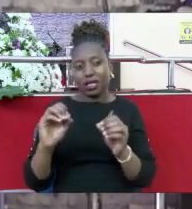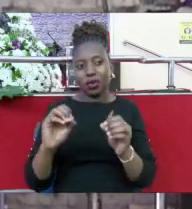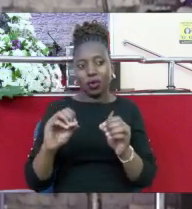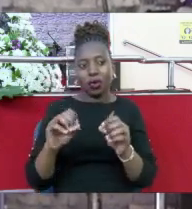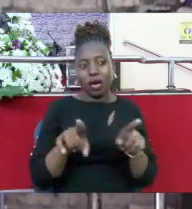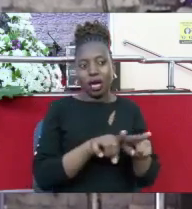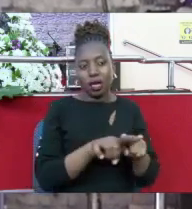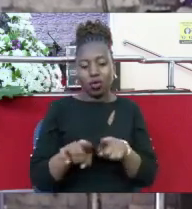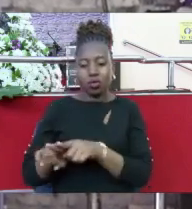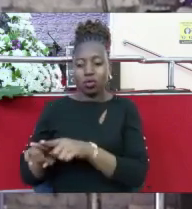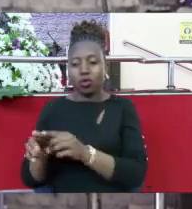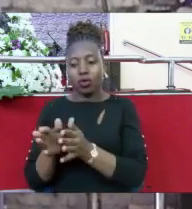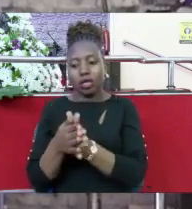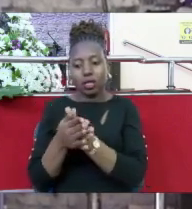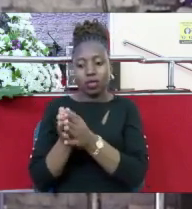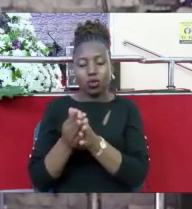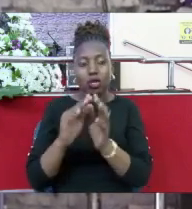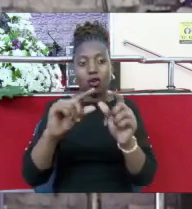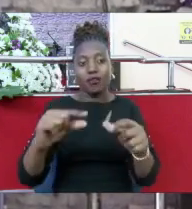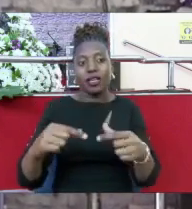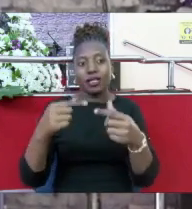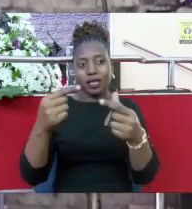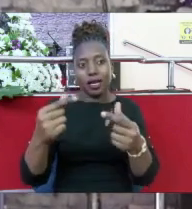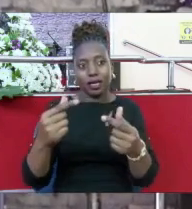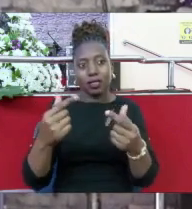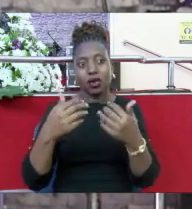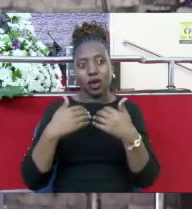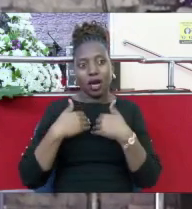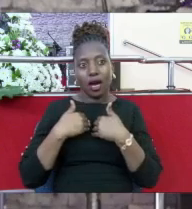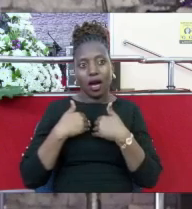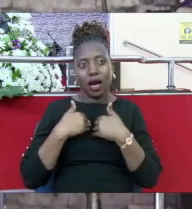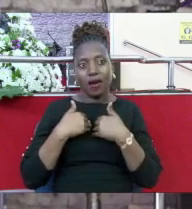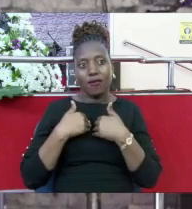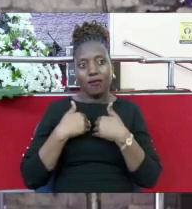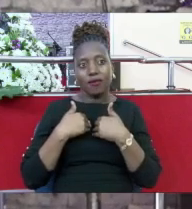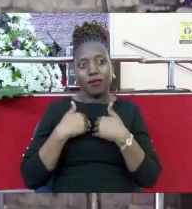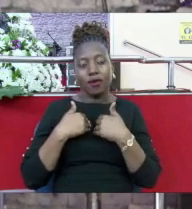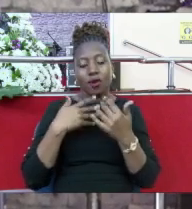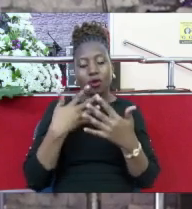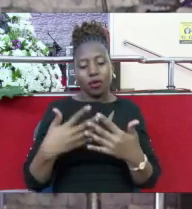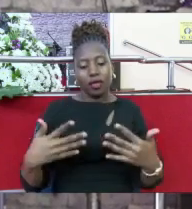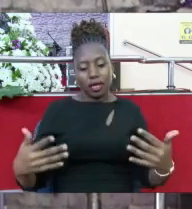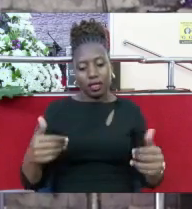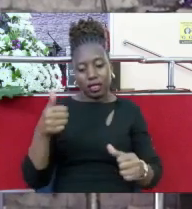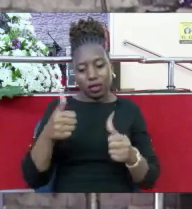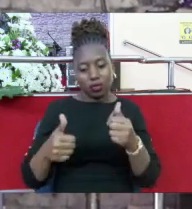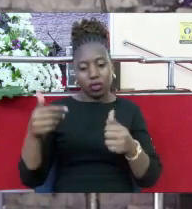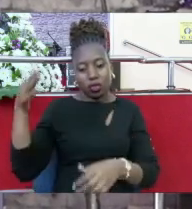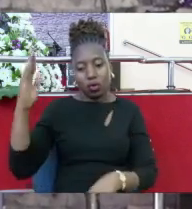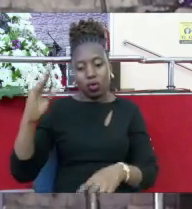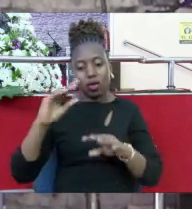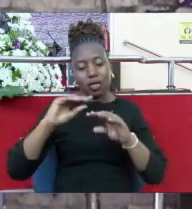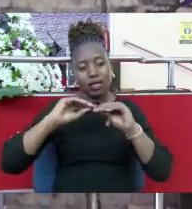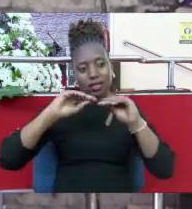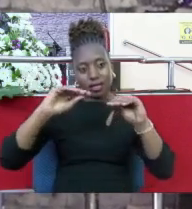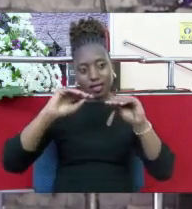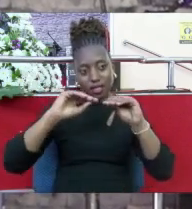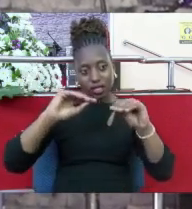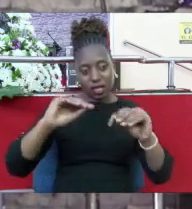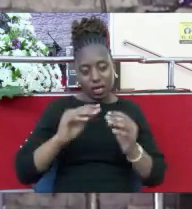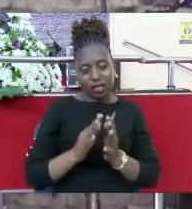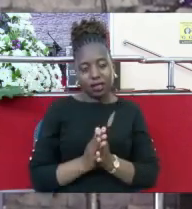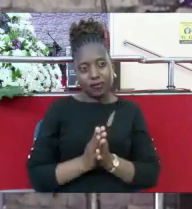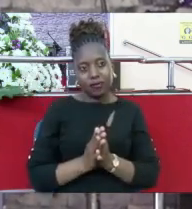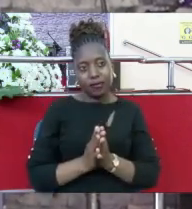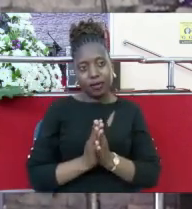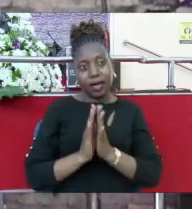there are some things God teaches us. Kuna mambo ambayo Mungu anatufundisha kutumia lile fumbo. Very key.